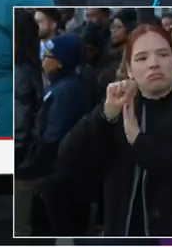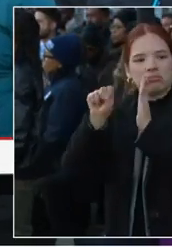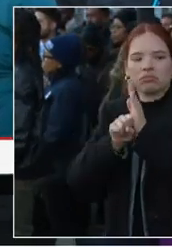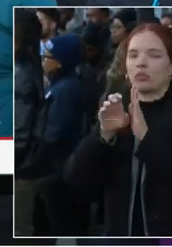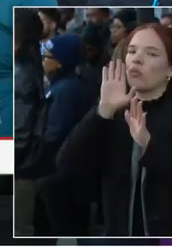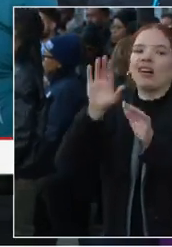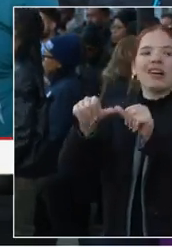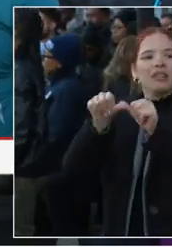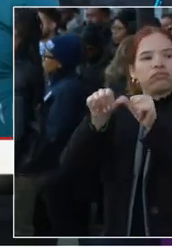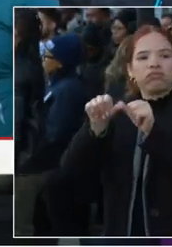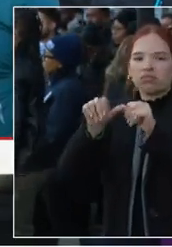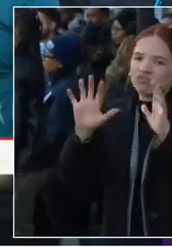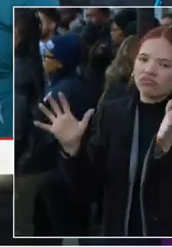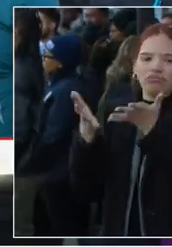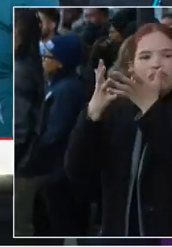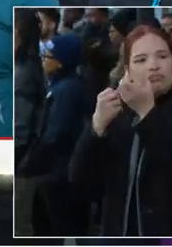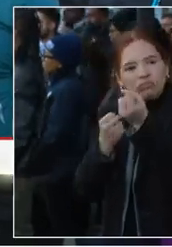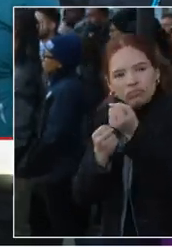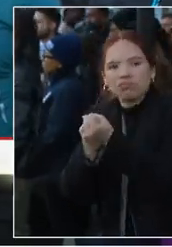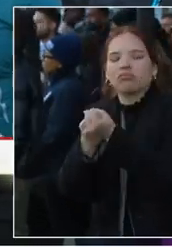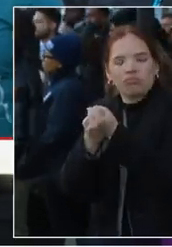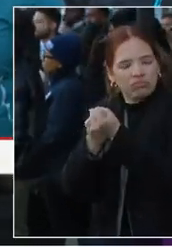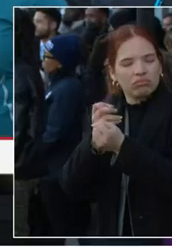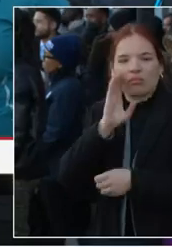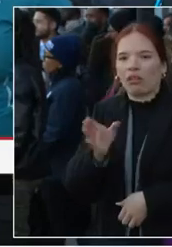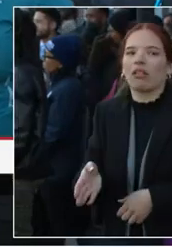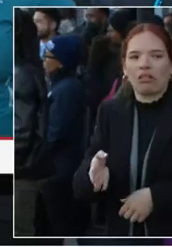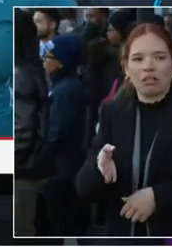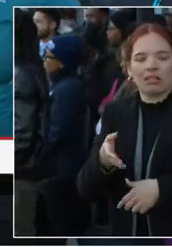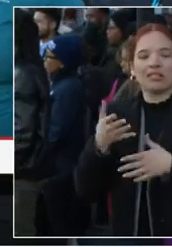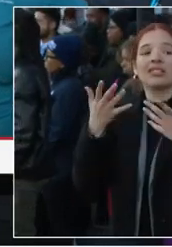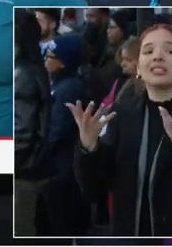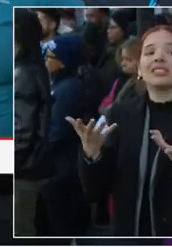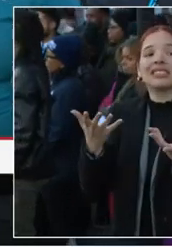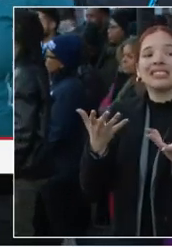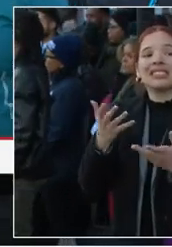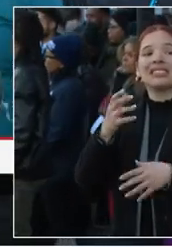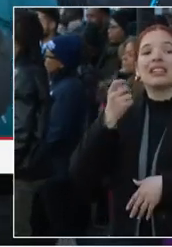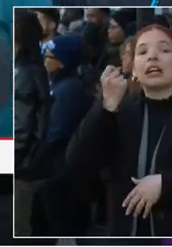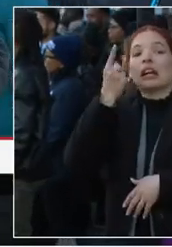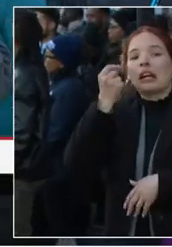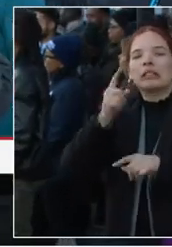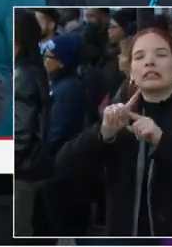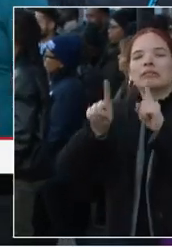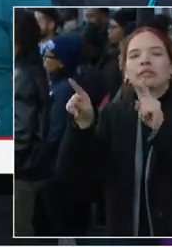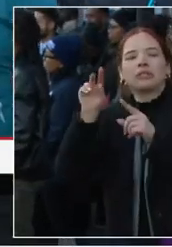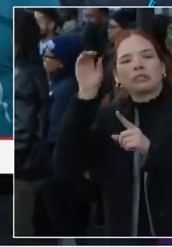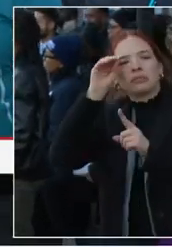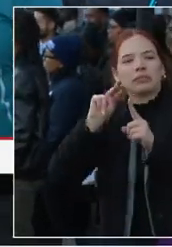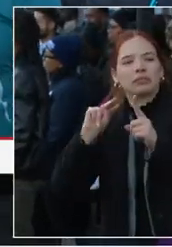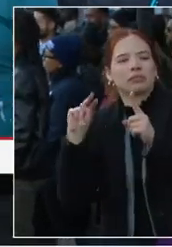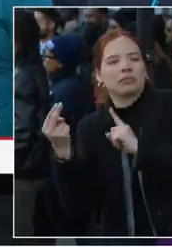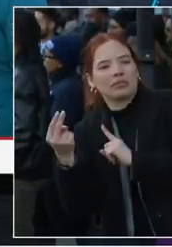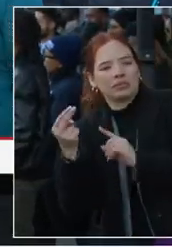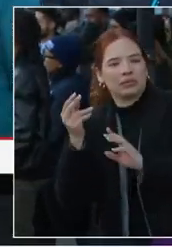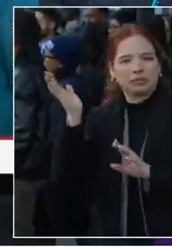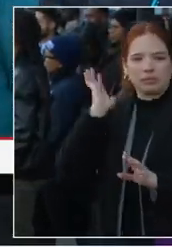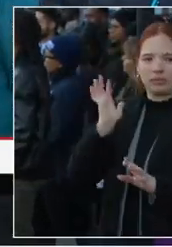grow this. Now, I also take a different view, and I've had this experience previously with dust-ups with